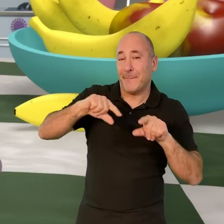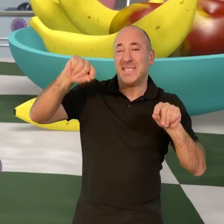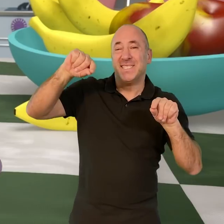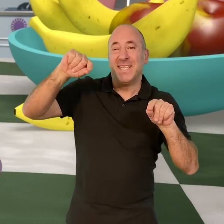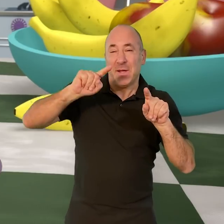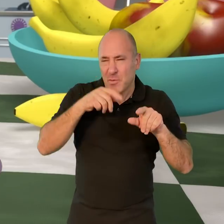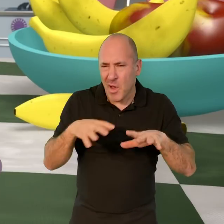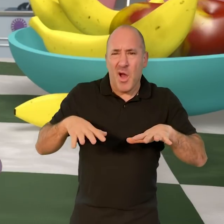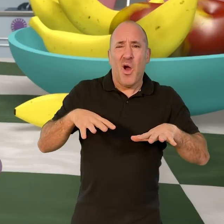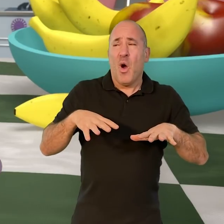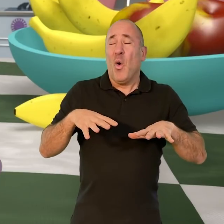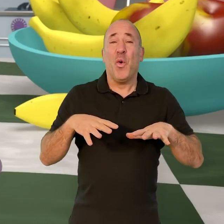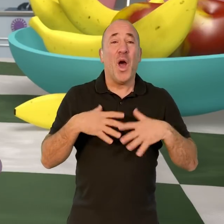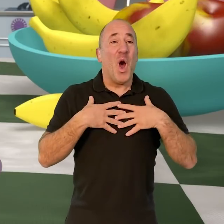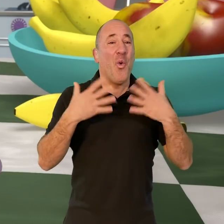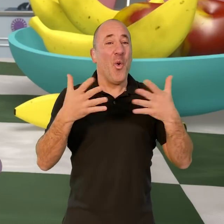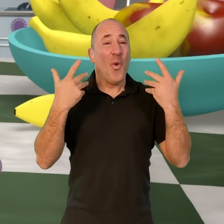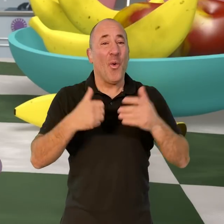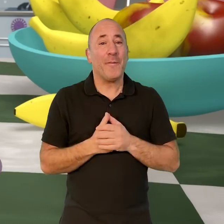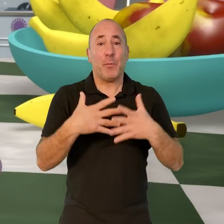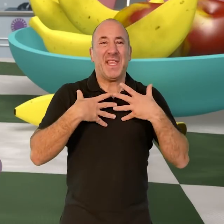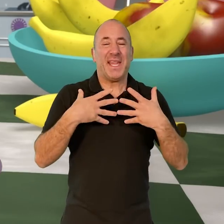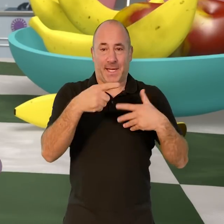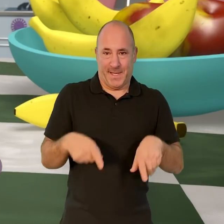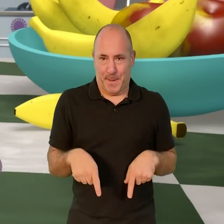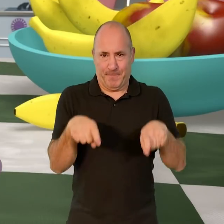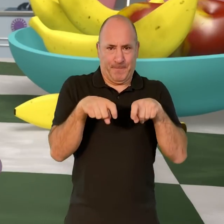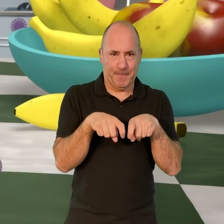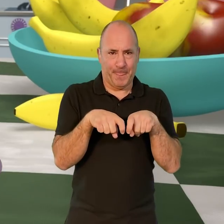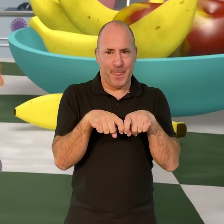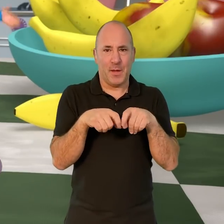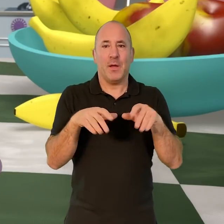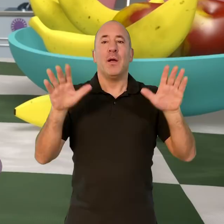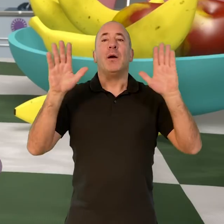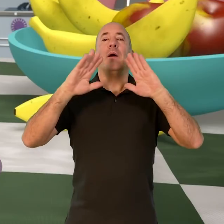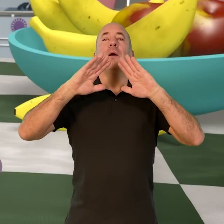the banana comes up for air, breathing in on your knees, lifting up